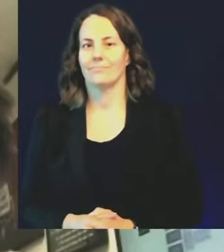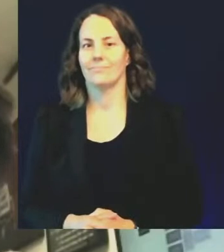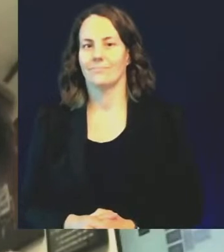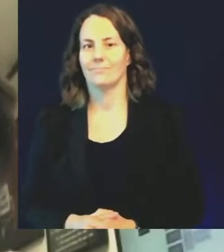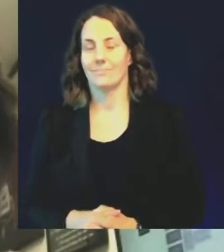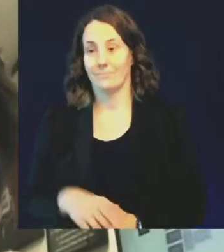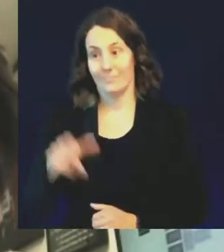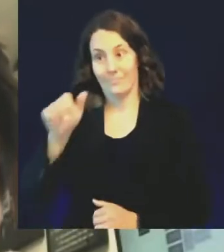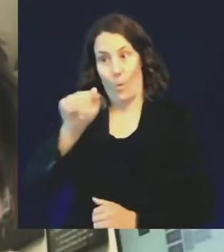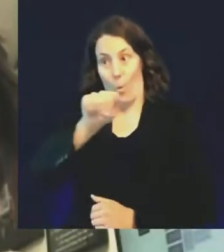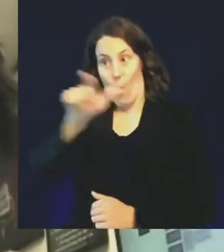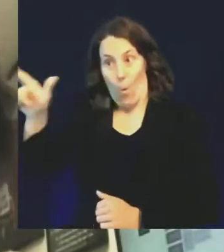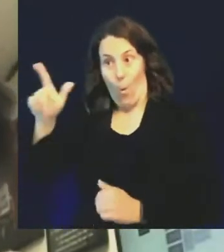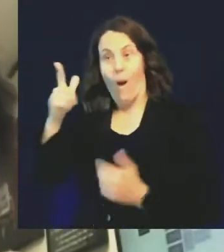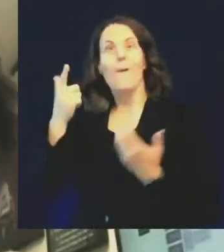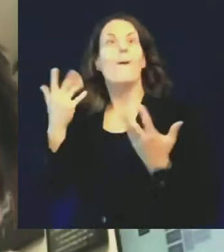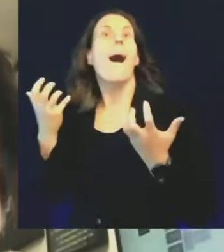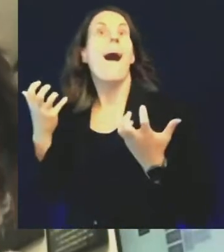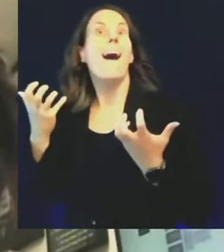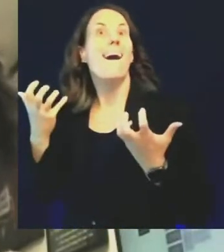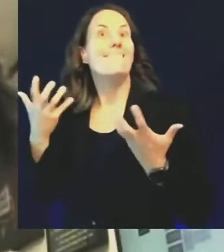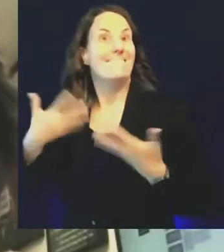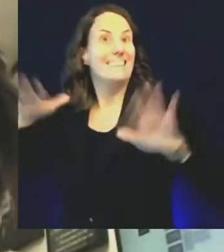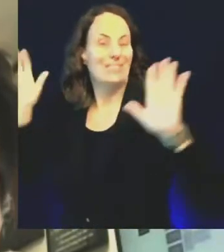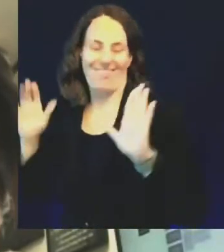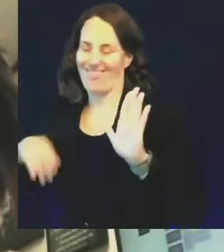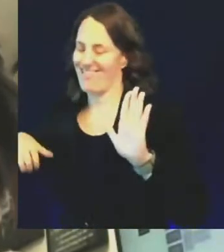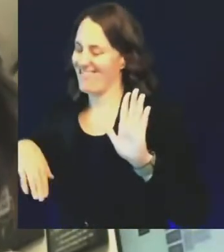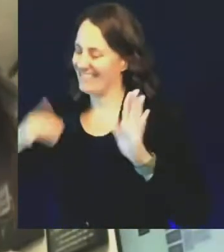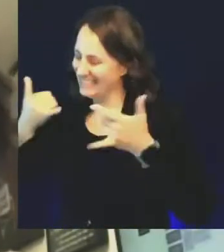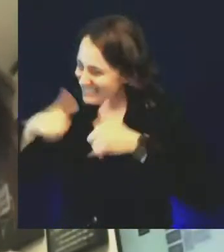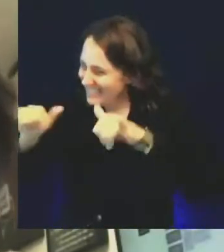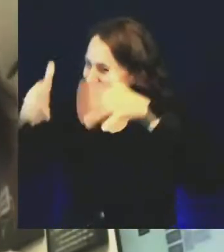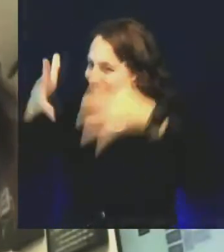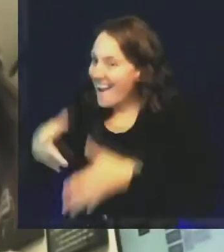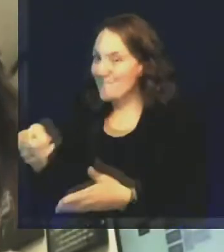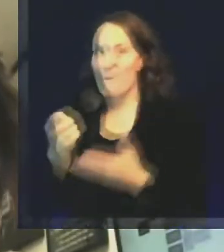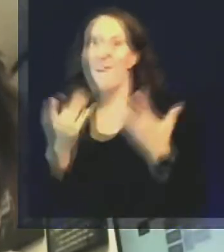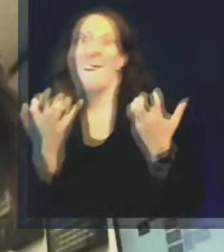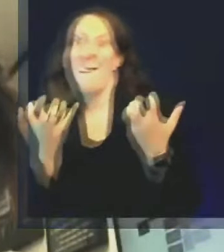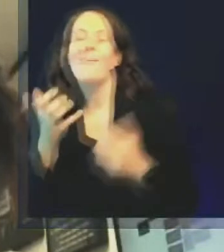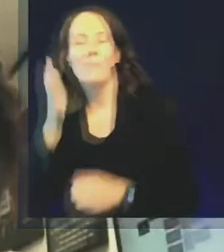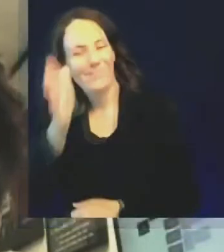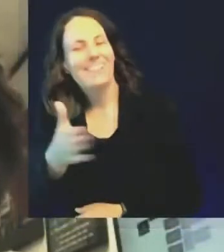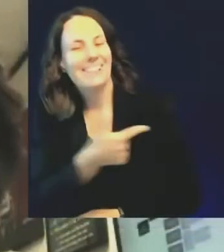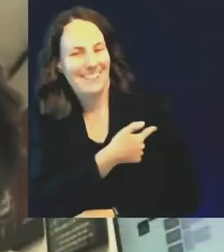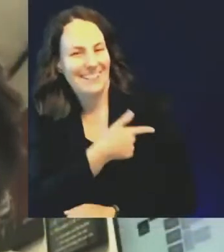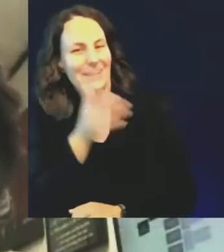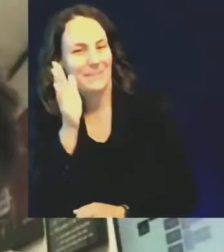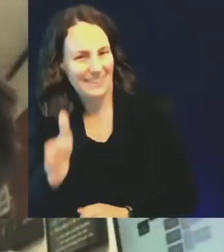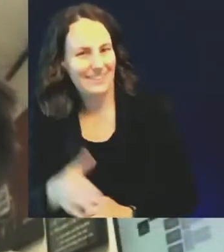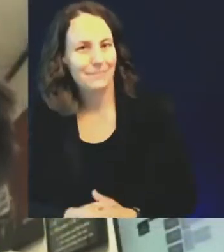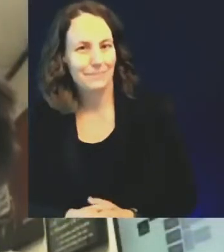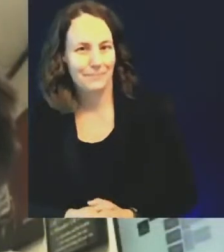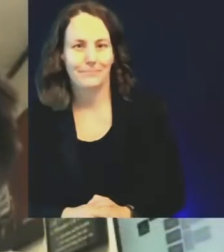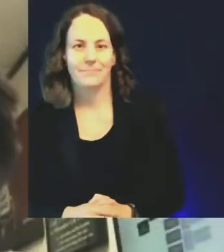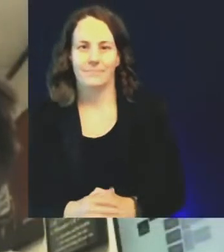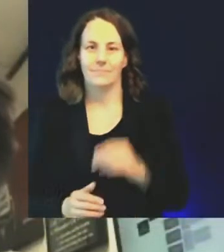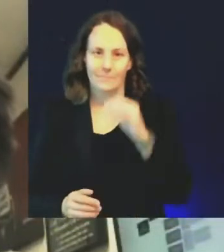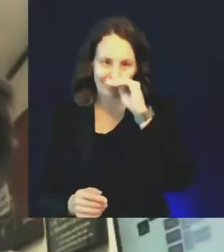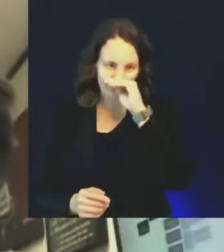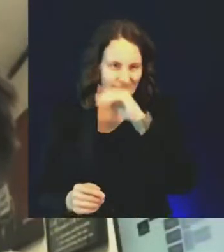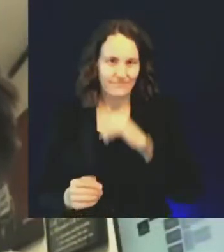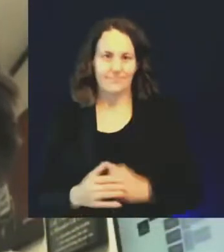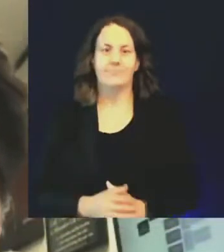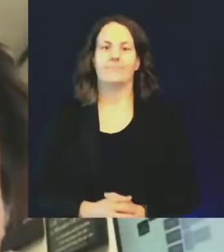have conversations with people who are very willing to get vaccinated and just haven't yet. People have busy lives, and